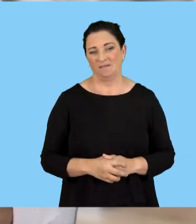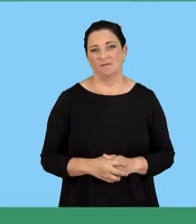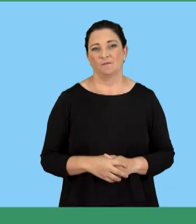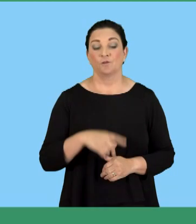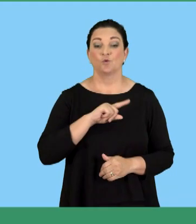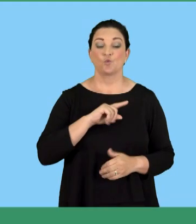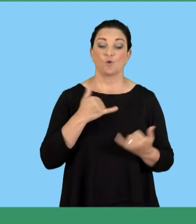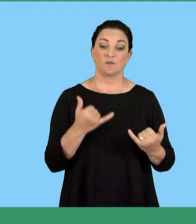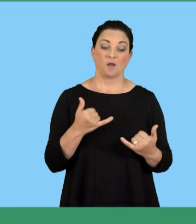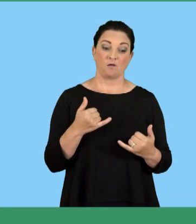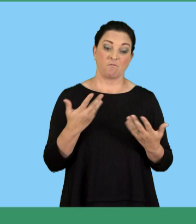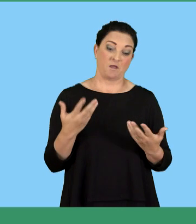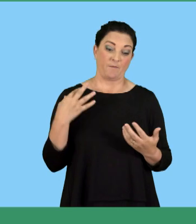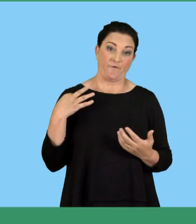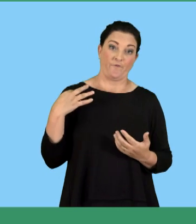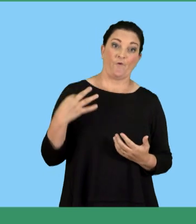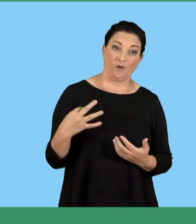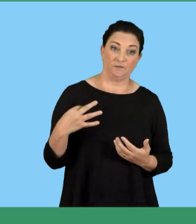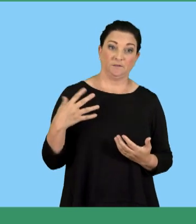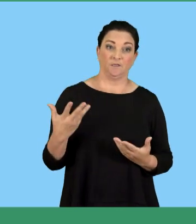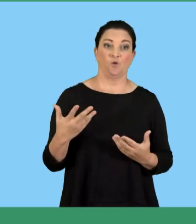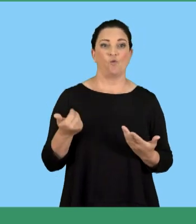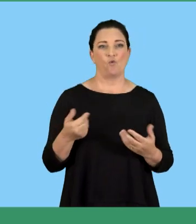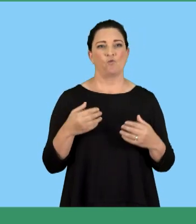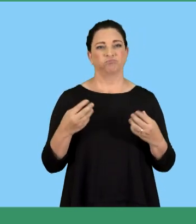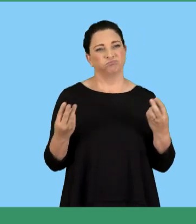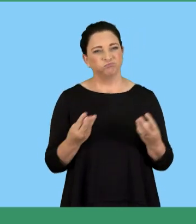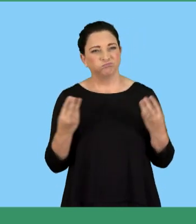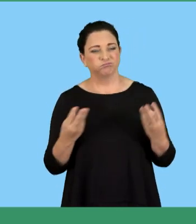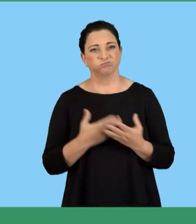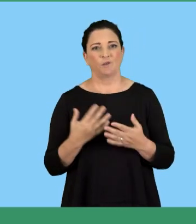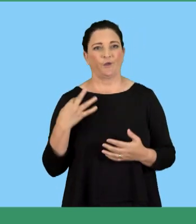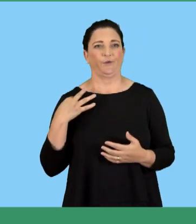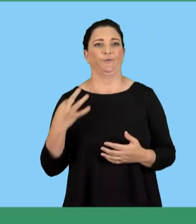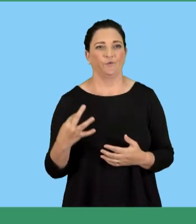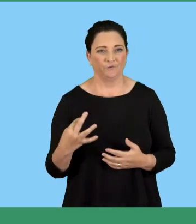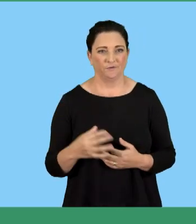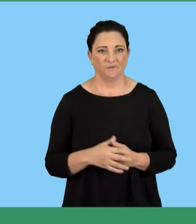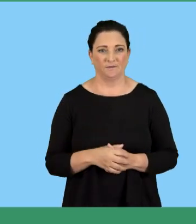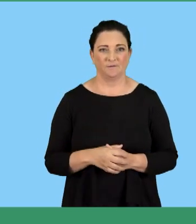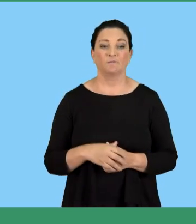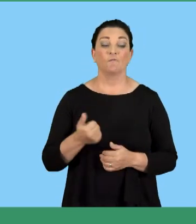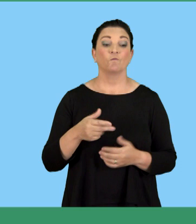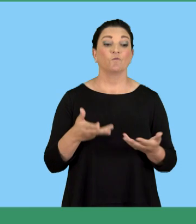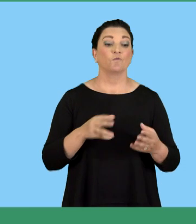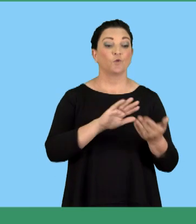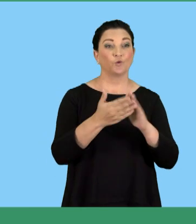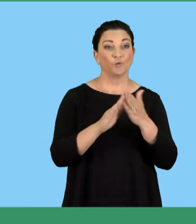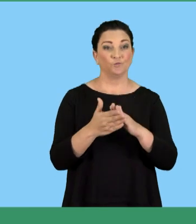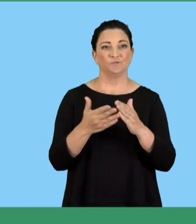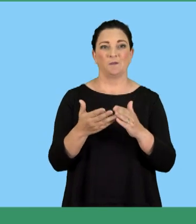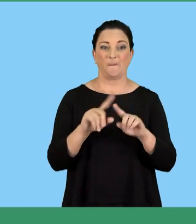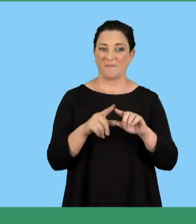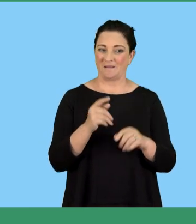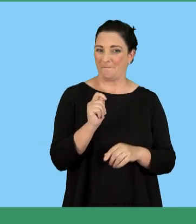may volunteer, or employee volunteer programs where employees contribute to the community without